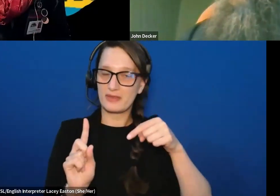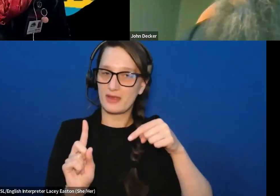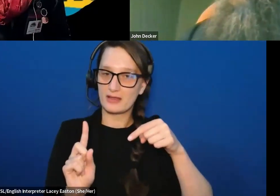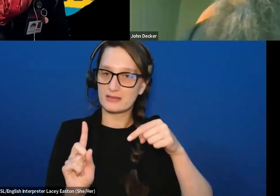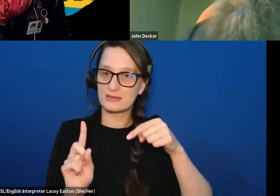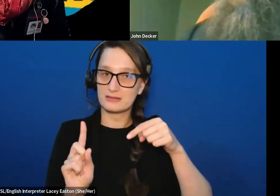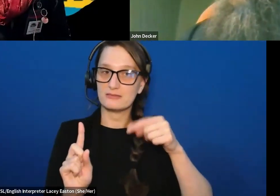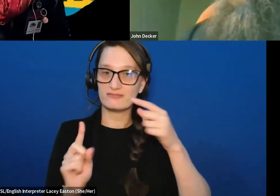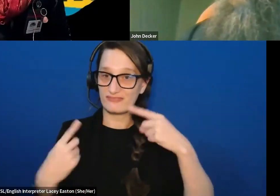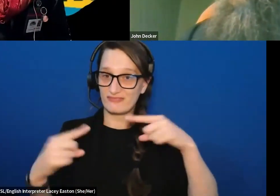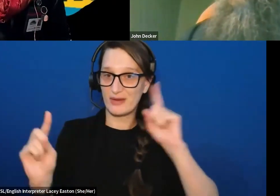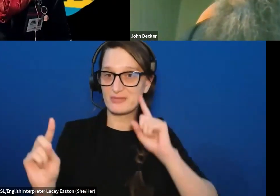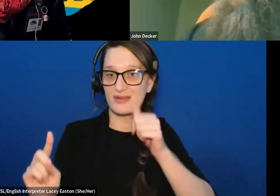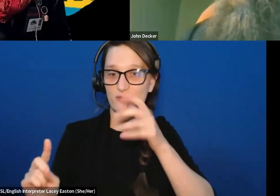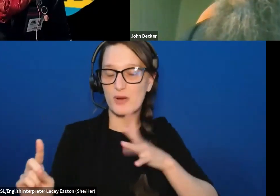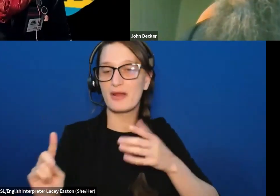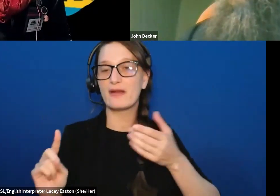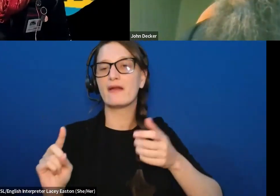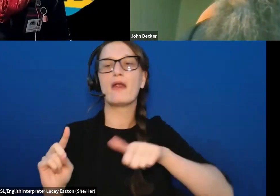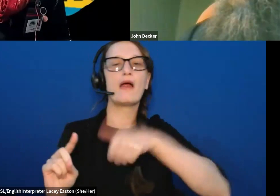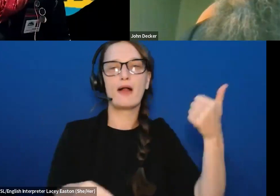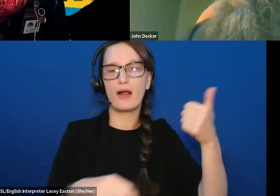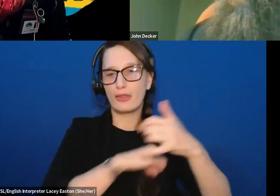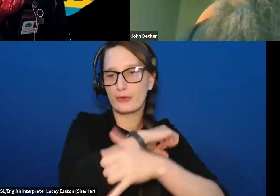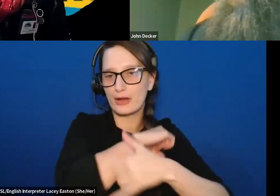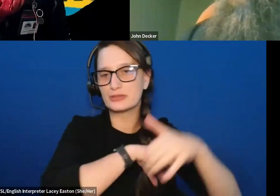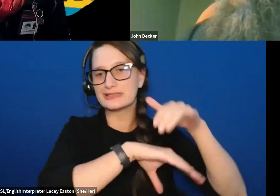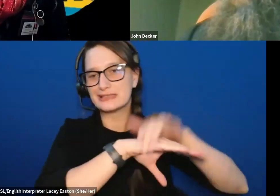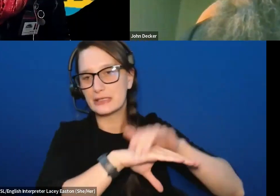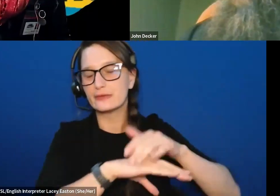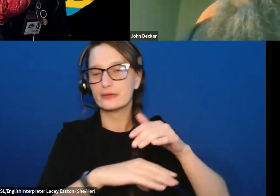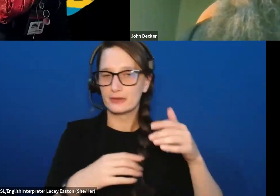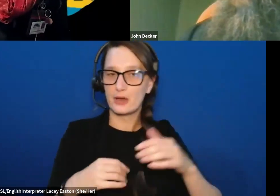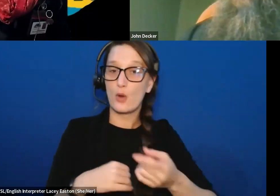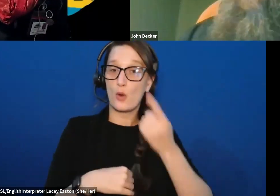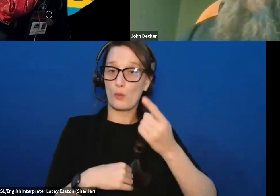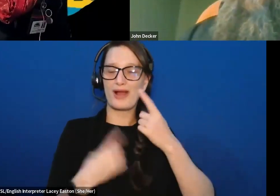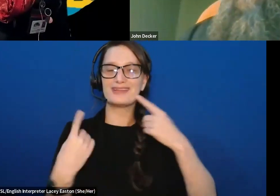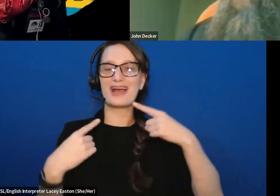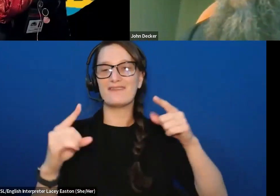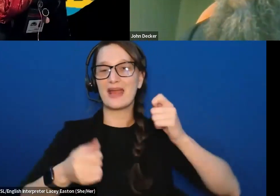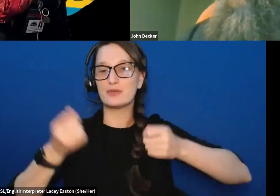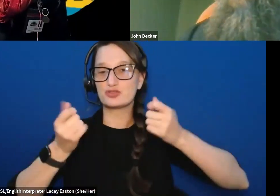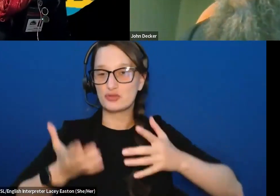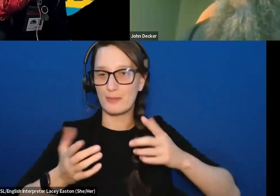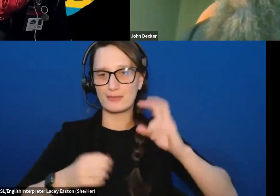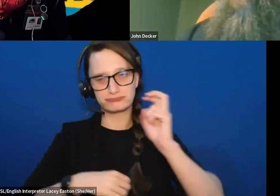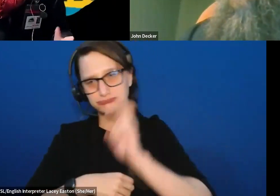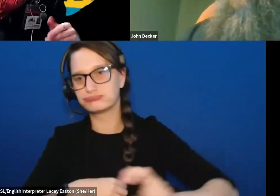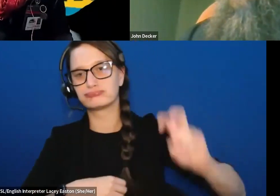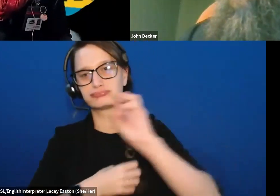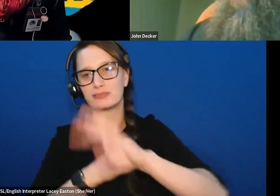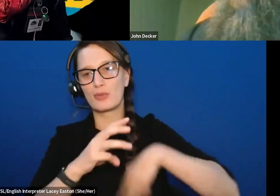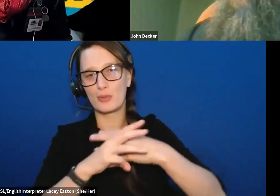from England or from Europe. And one of them is a famous drummer who has traveled around the world. And